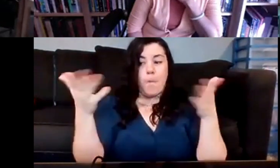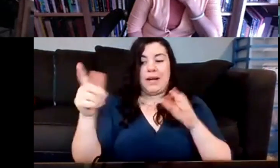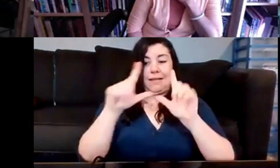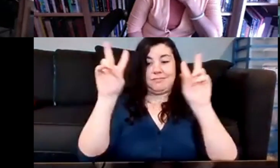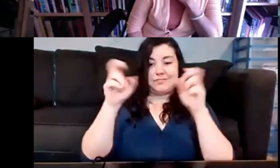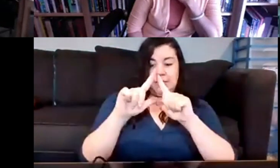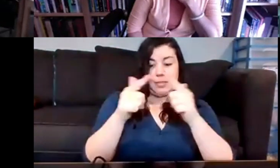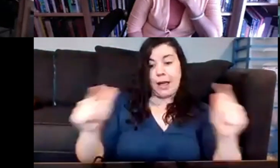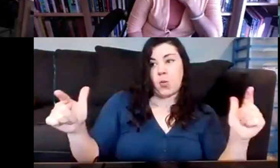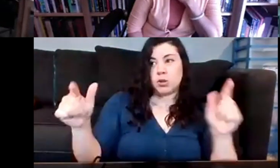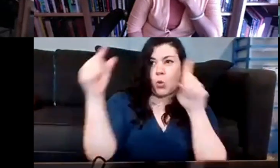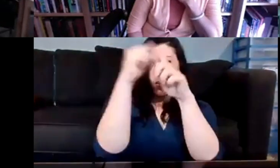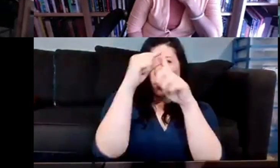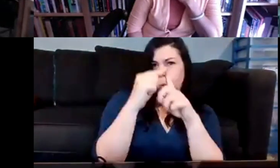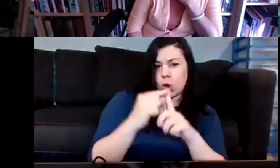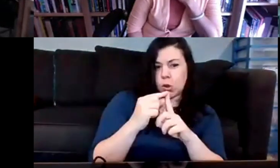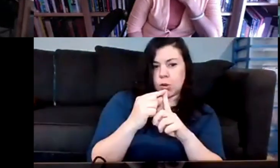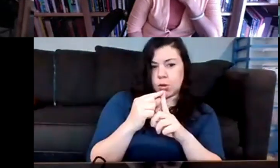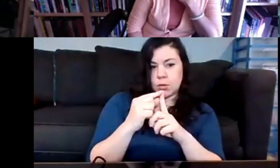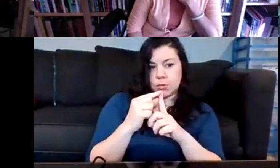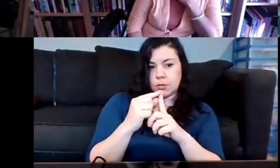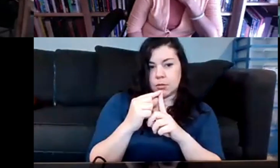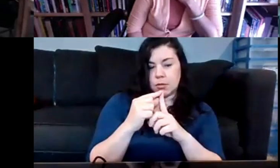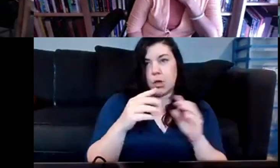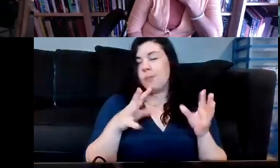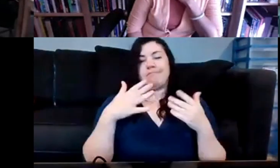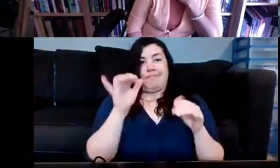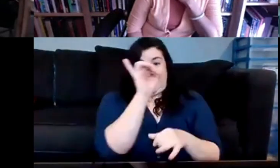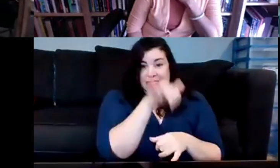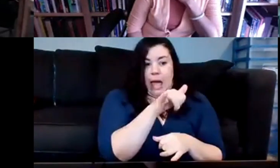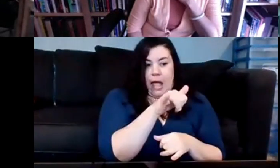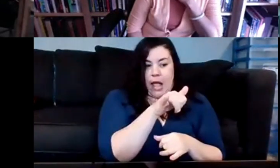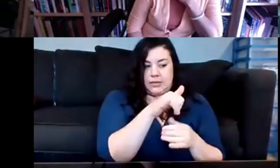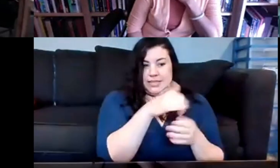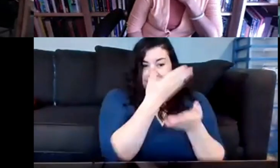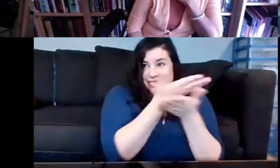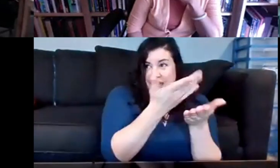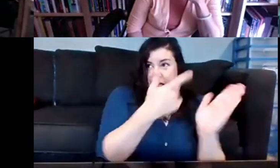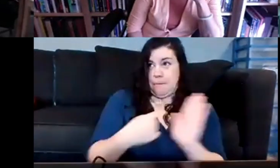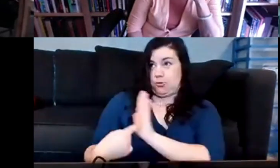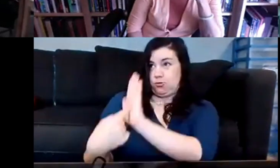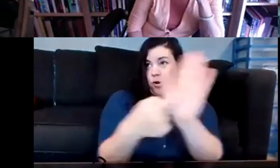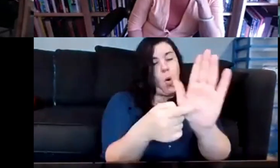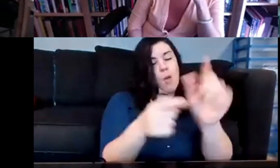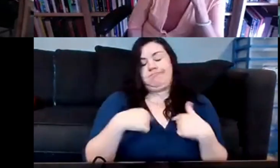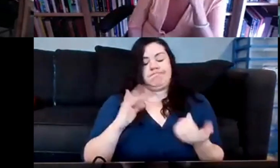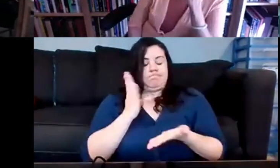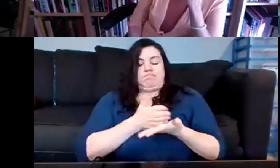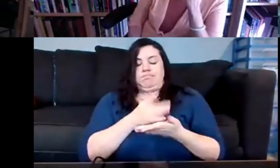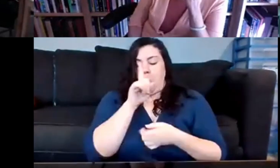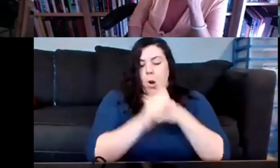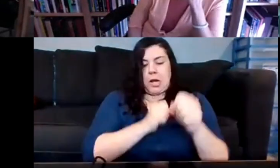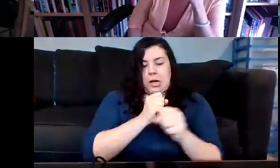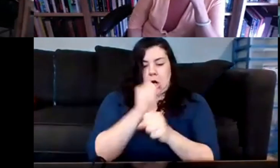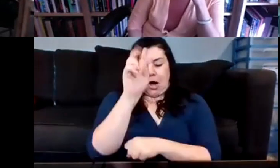because that the continuation, I don't show the work anymore. I haven't shown it in maybe a year and a half, but